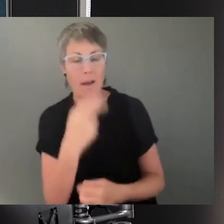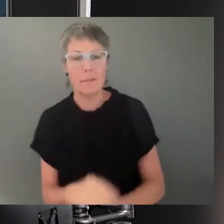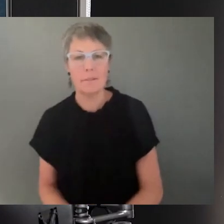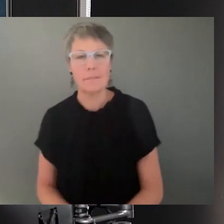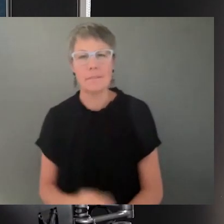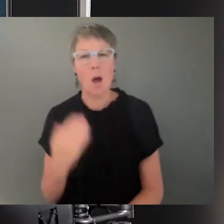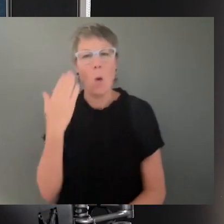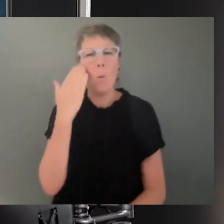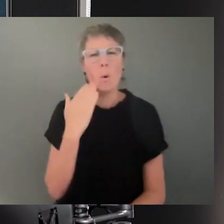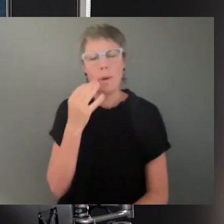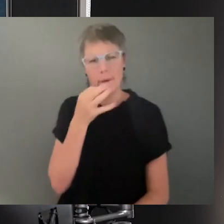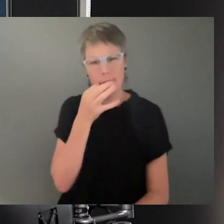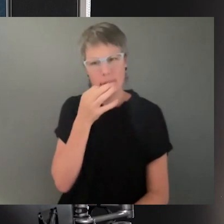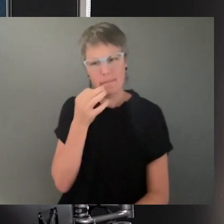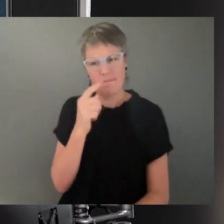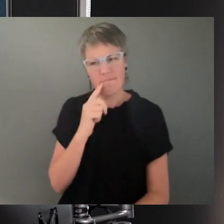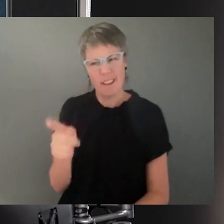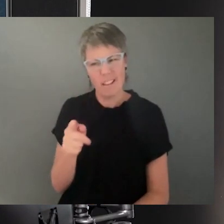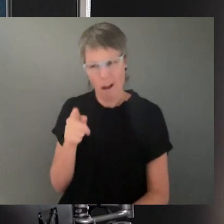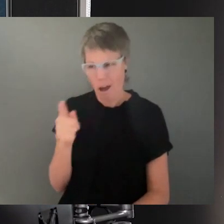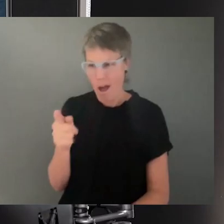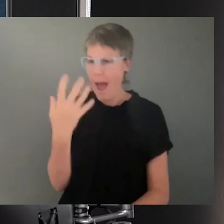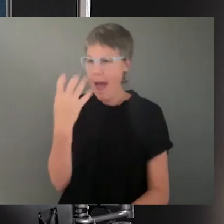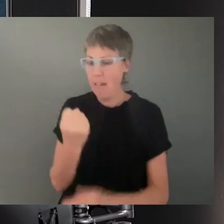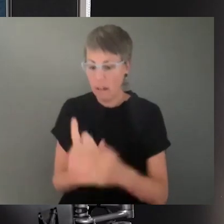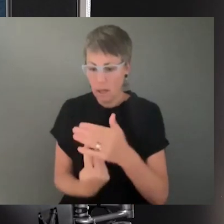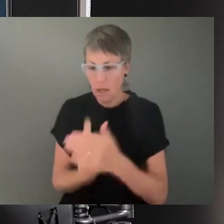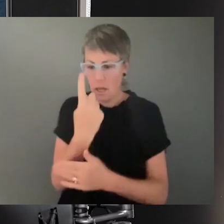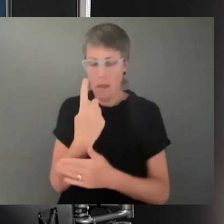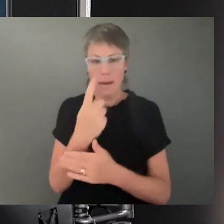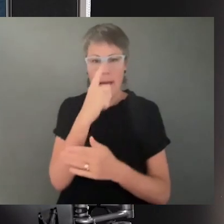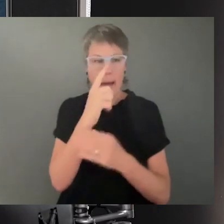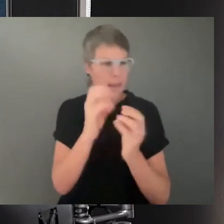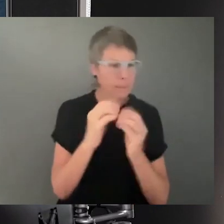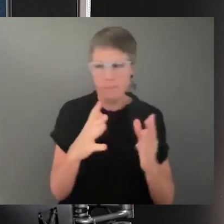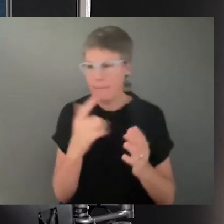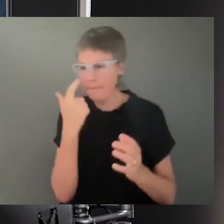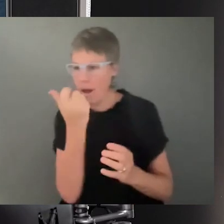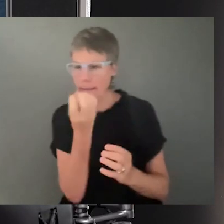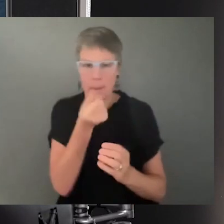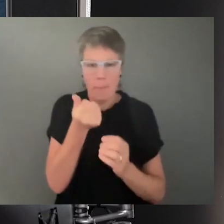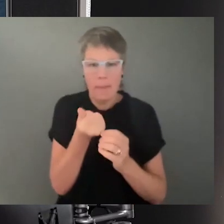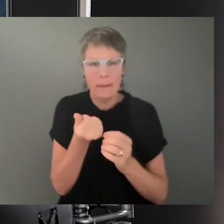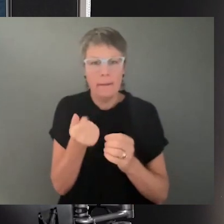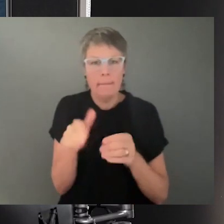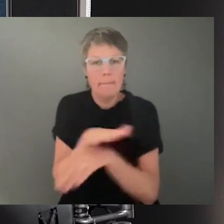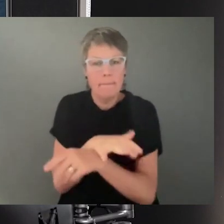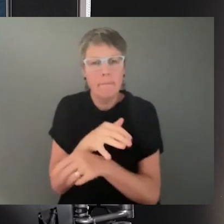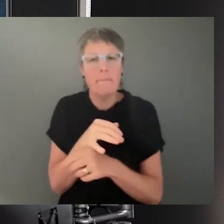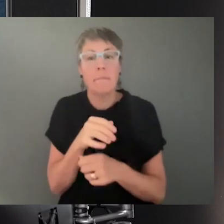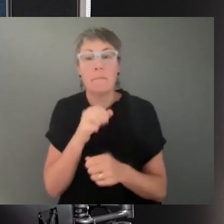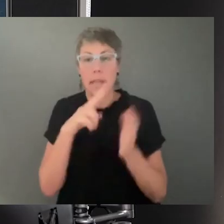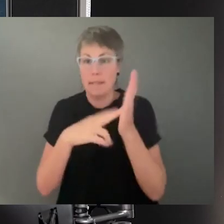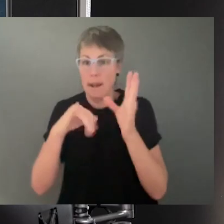It's always thinking of the solutions, which I love. Yeah, it is. I'd always wanted to be a newsreader, for example, and